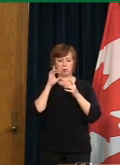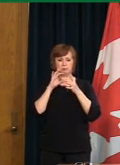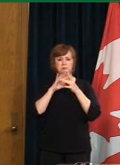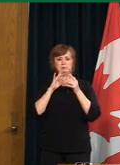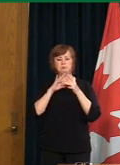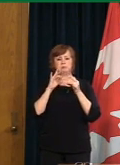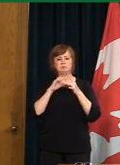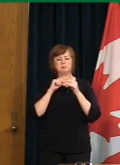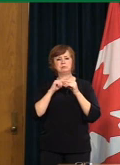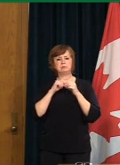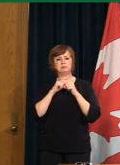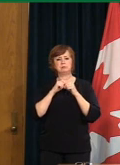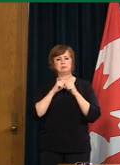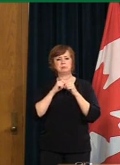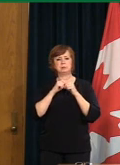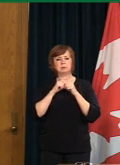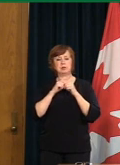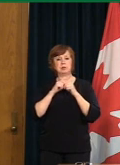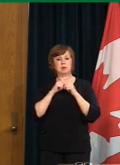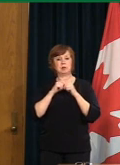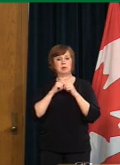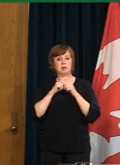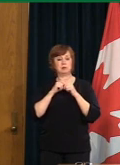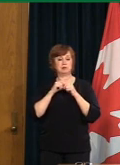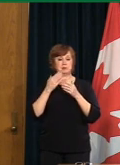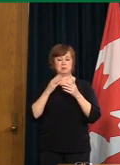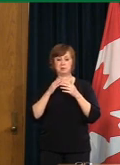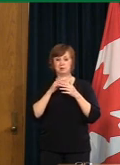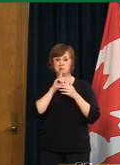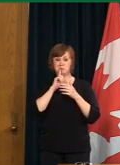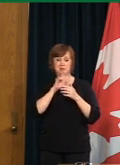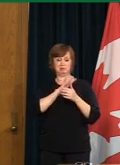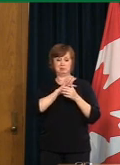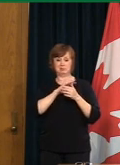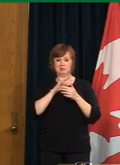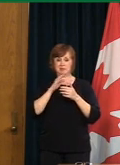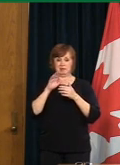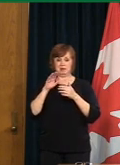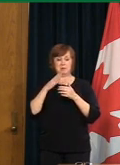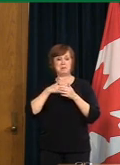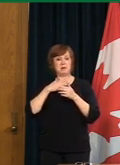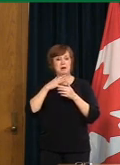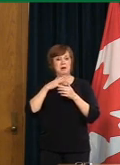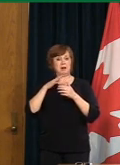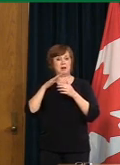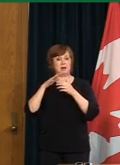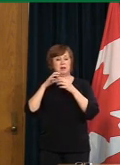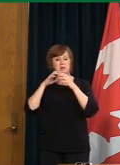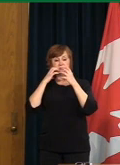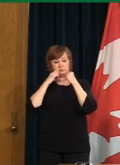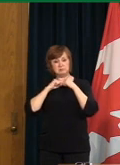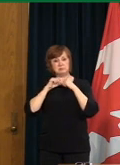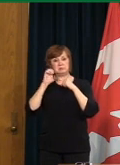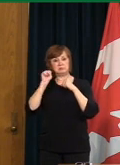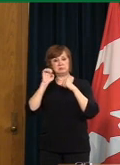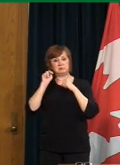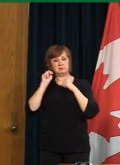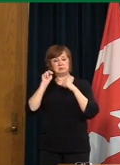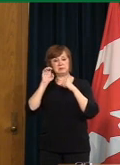families that do live a distance away, the virtual option is really the bulk of the option that they've had